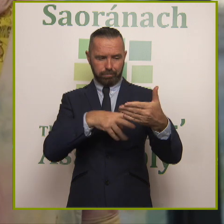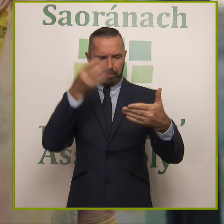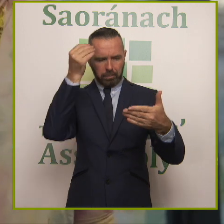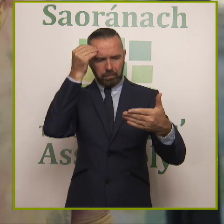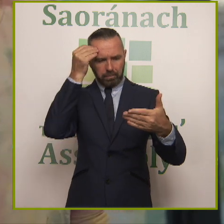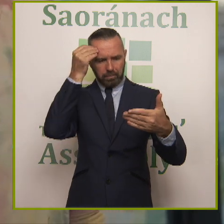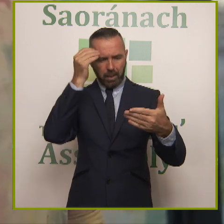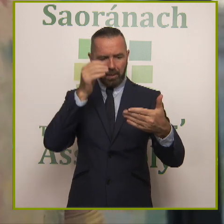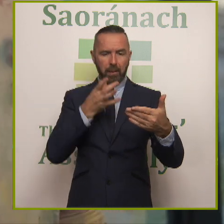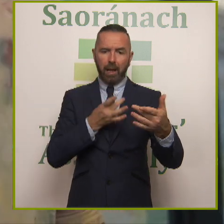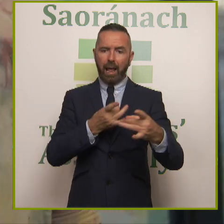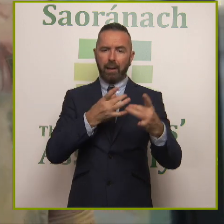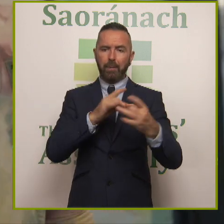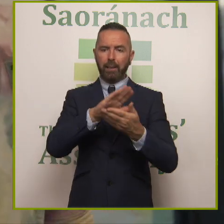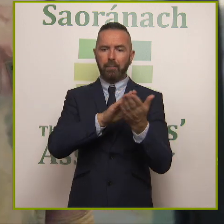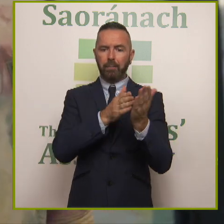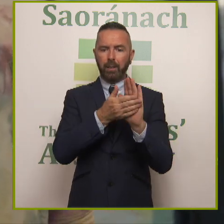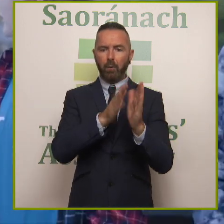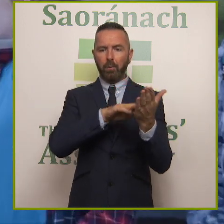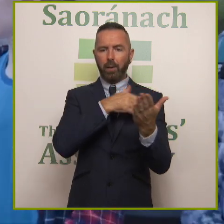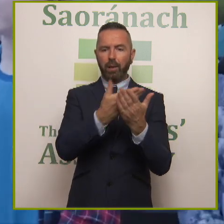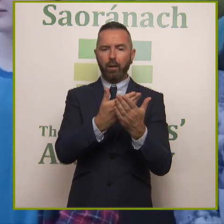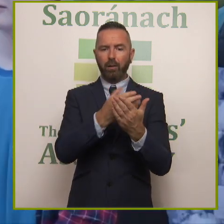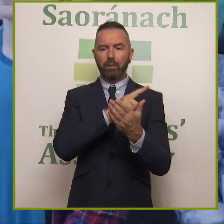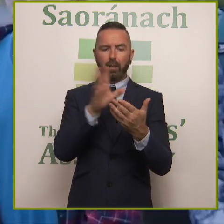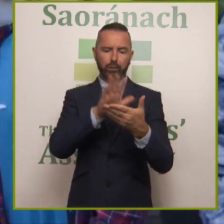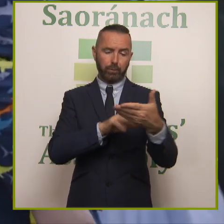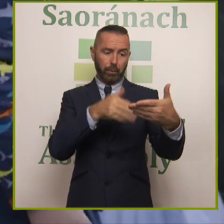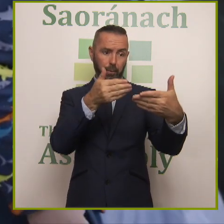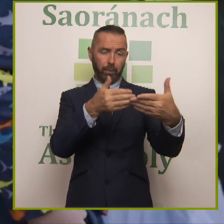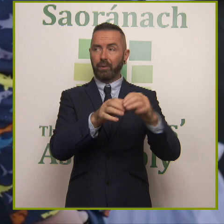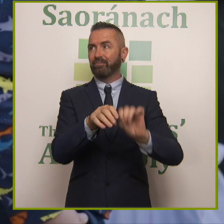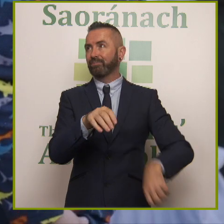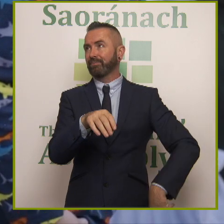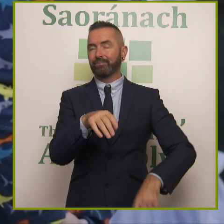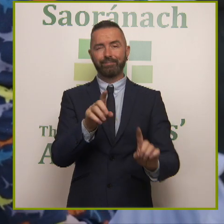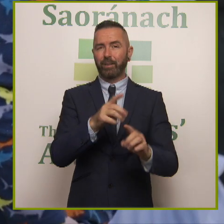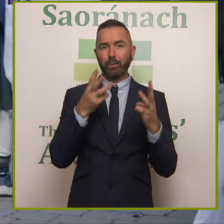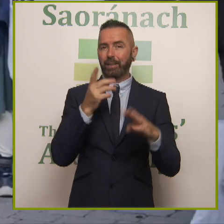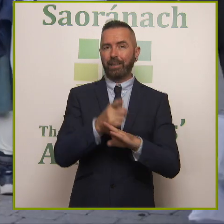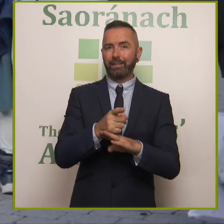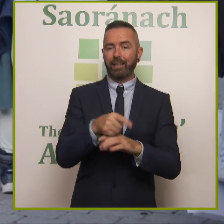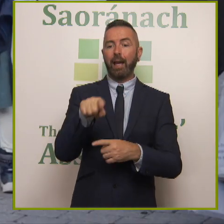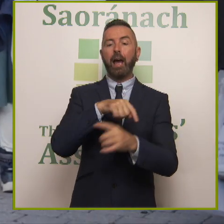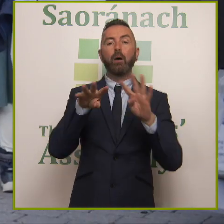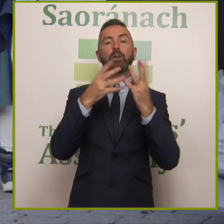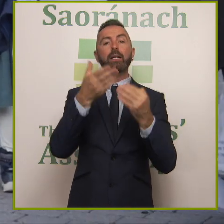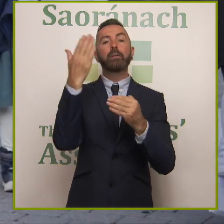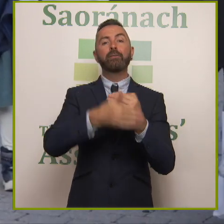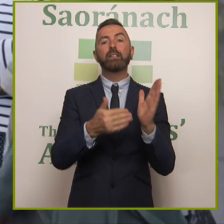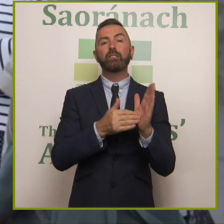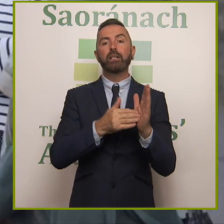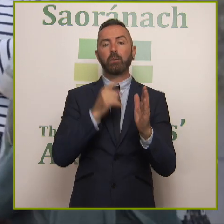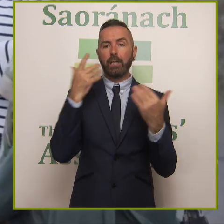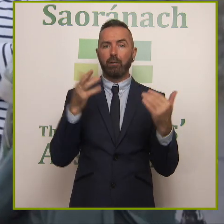to law, so it's actually used and not forgotten. Our assembly might be over, but really, this is